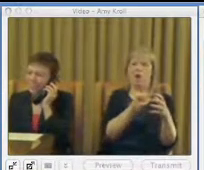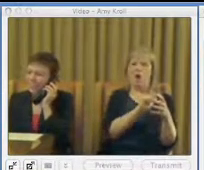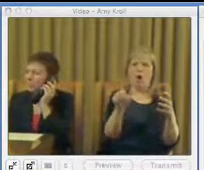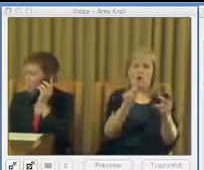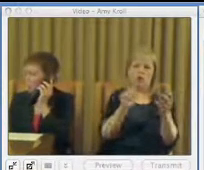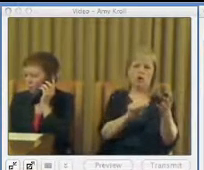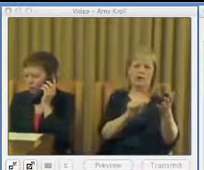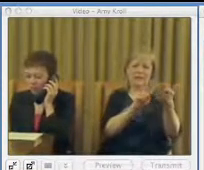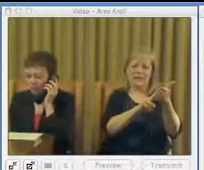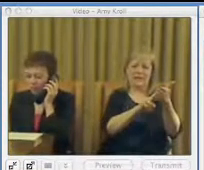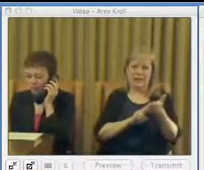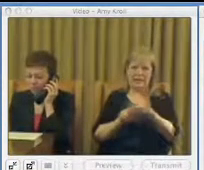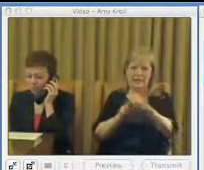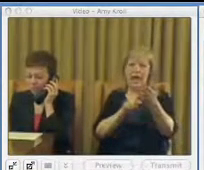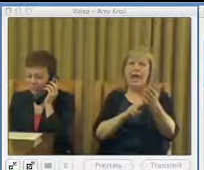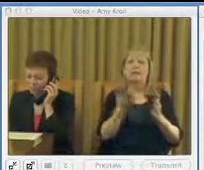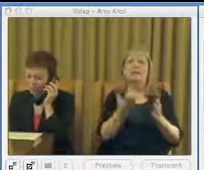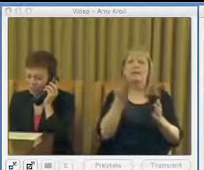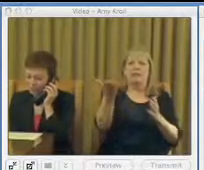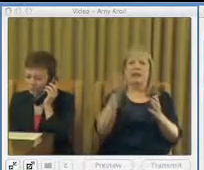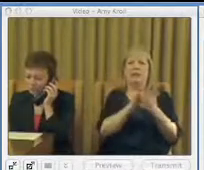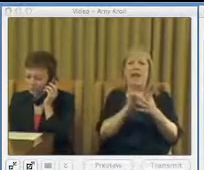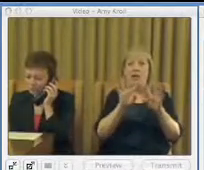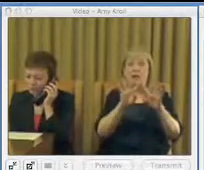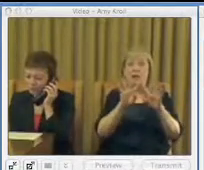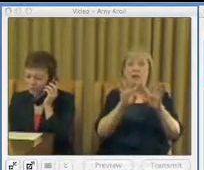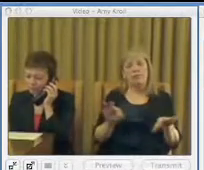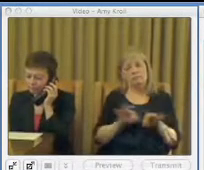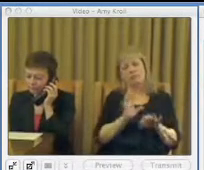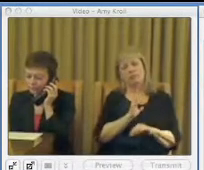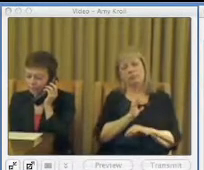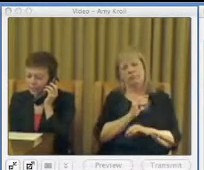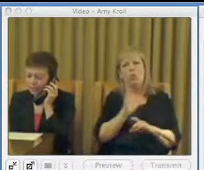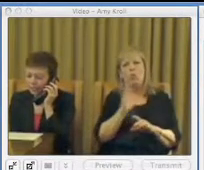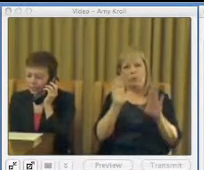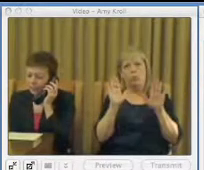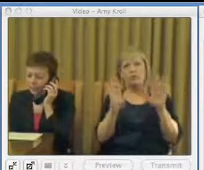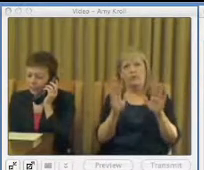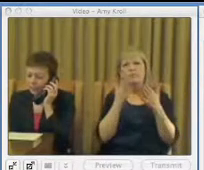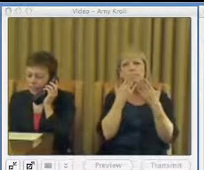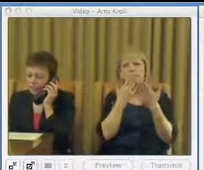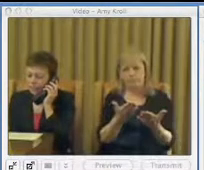if you can have everyone sign in and submit the form, that would be fabulous.